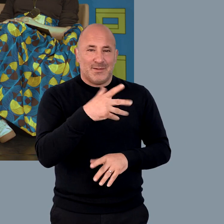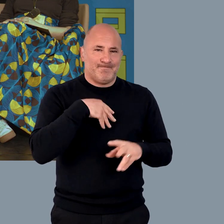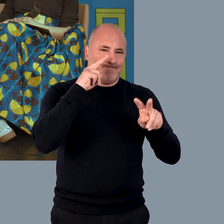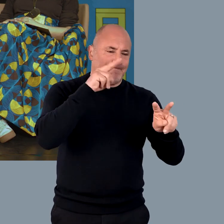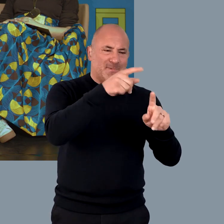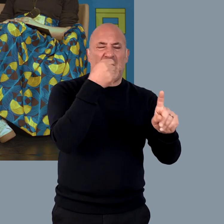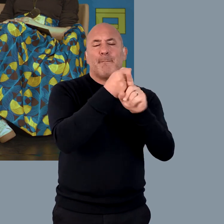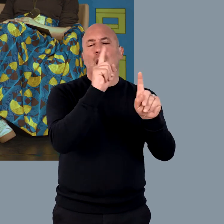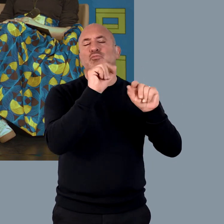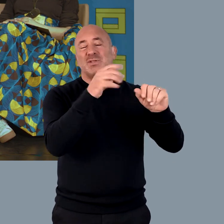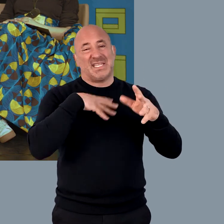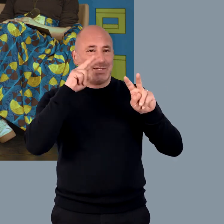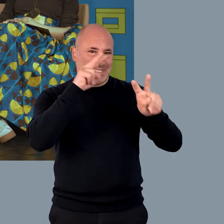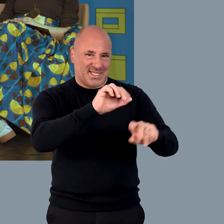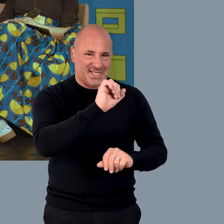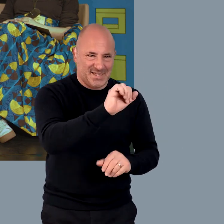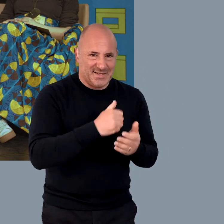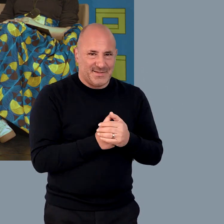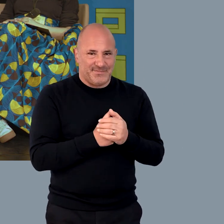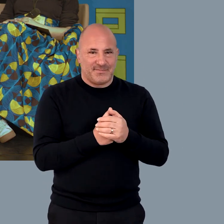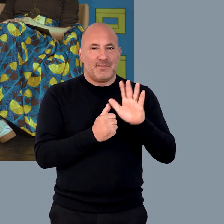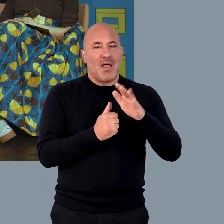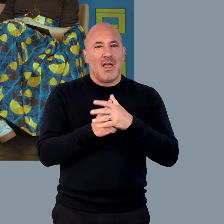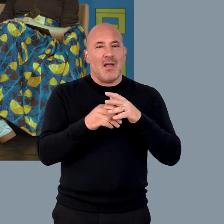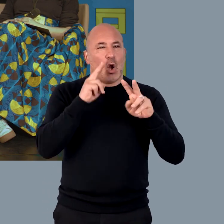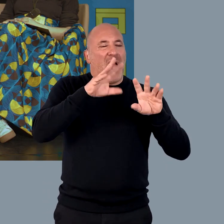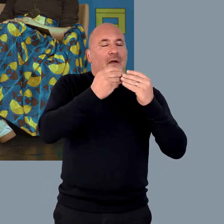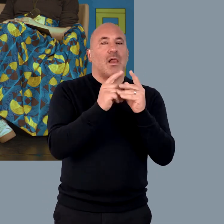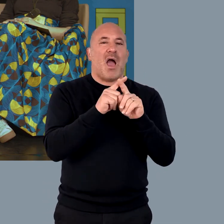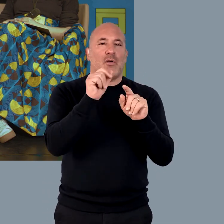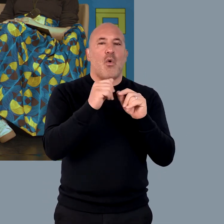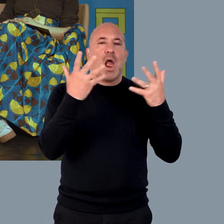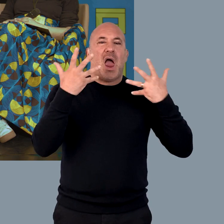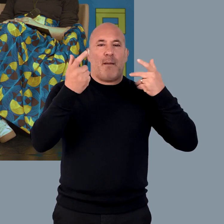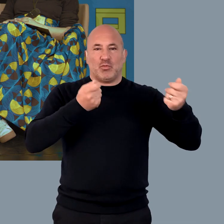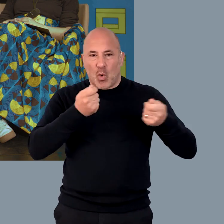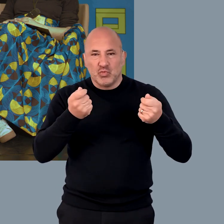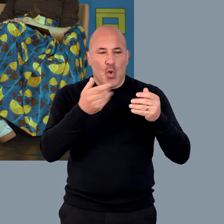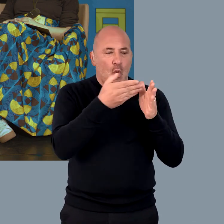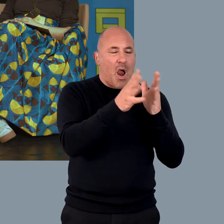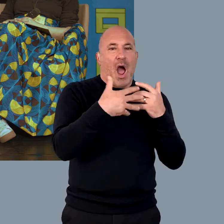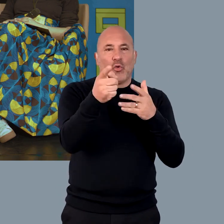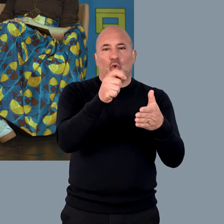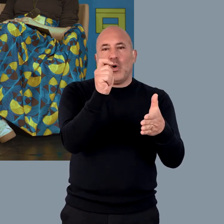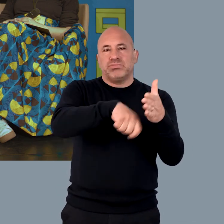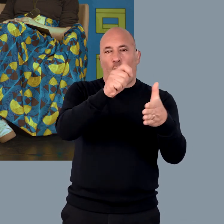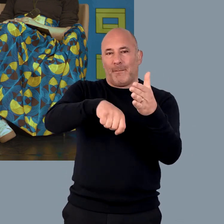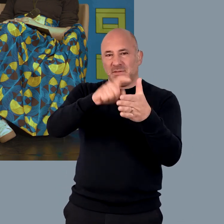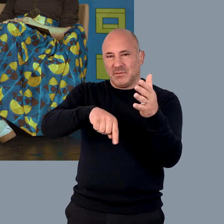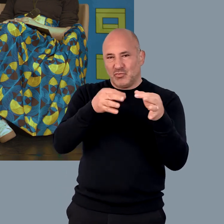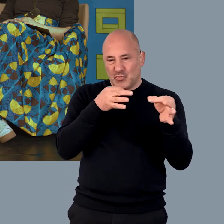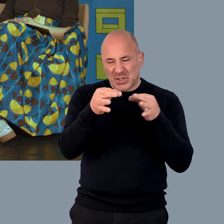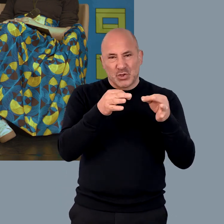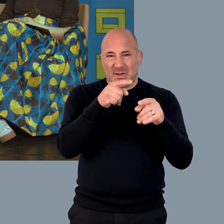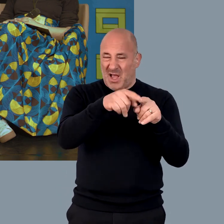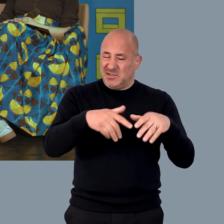what institutions can do, it does depend on the institution and you have to kind of see what their impact is. But